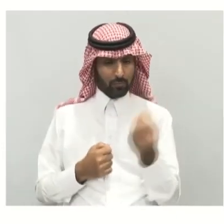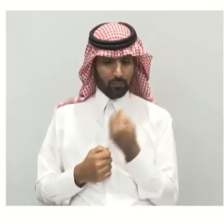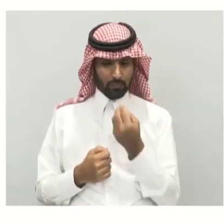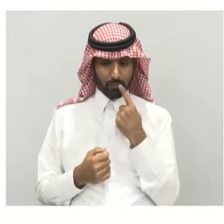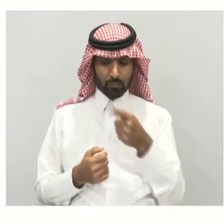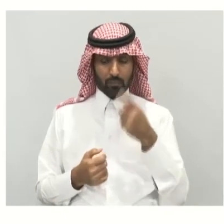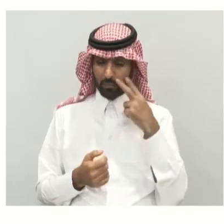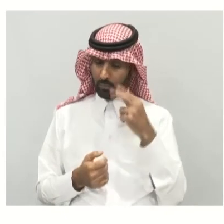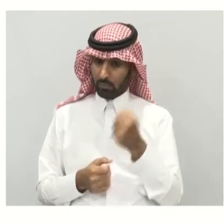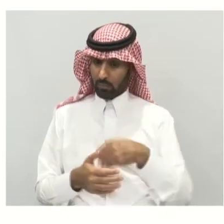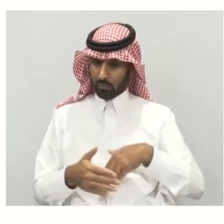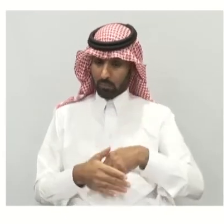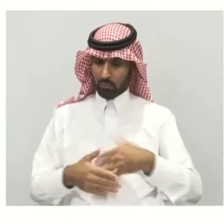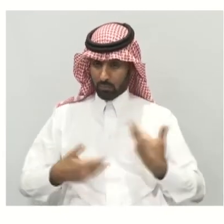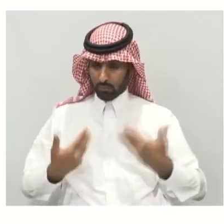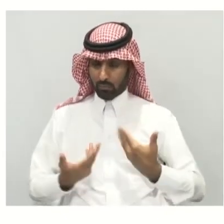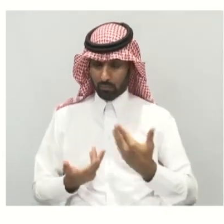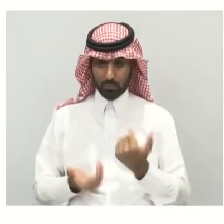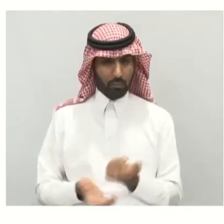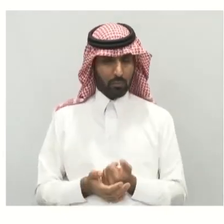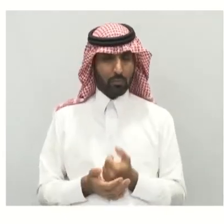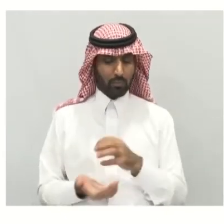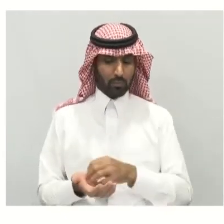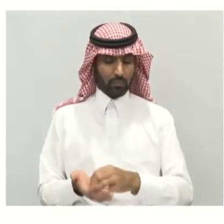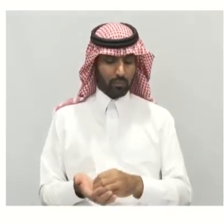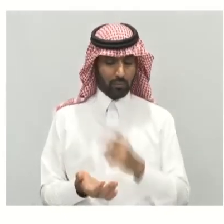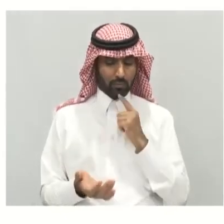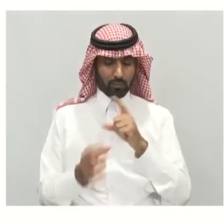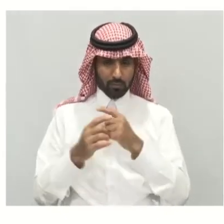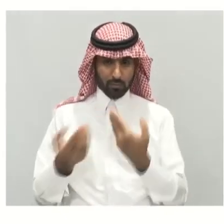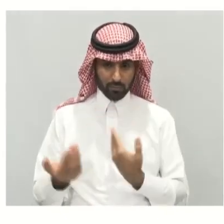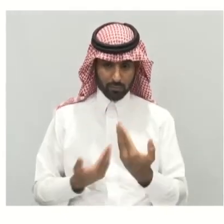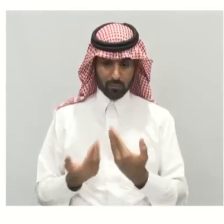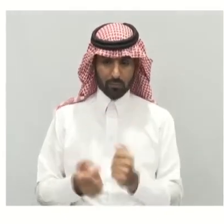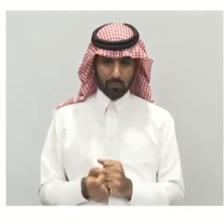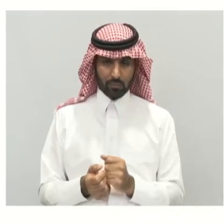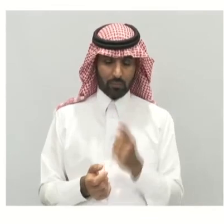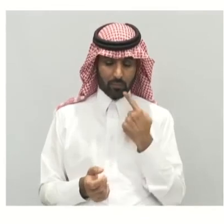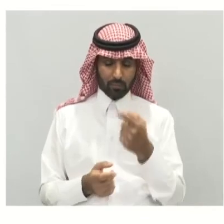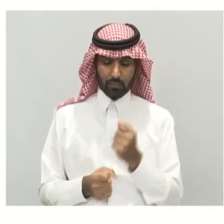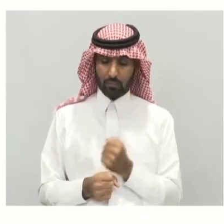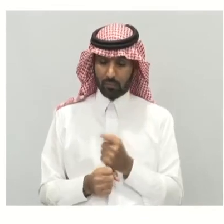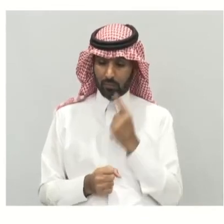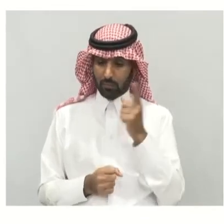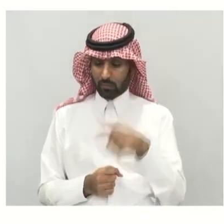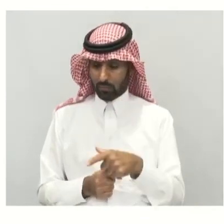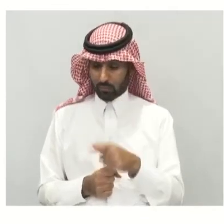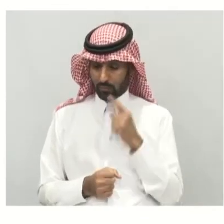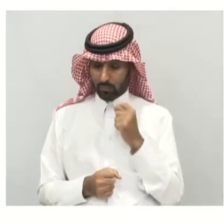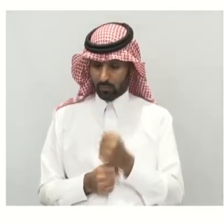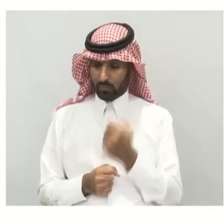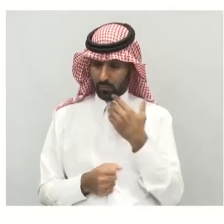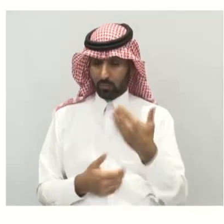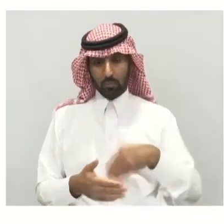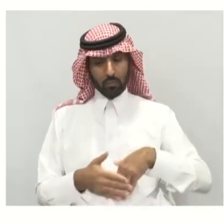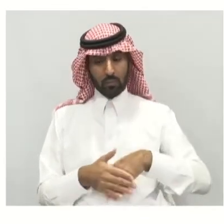wrote it down to help you to ask each other the question to form a conversation with each other. Where people do the